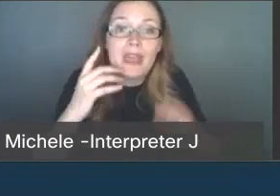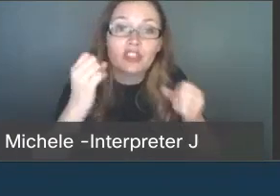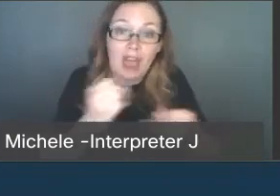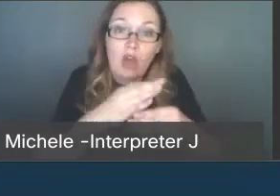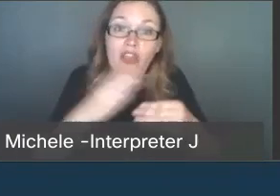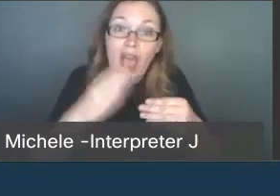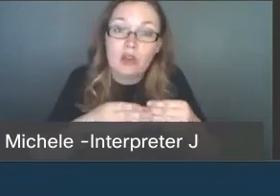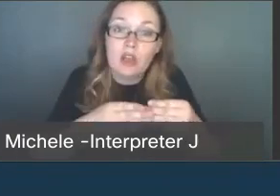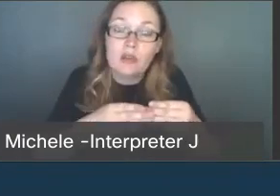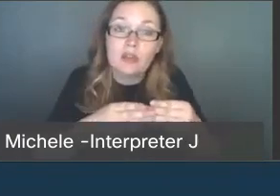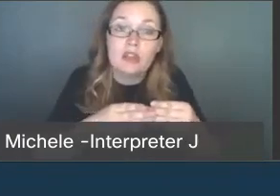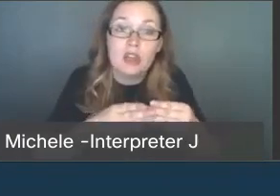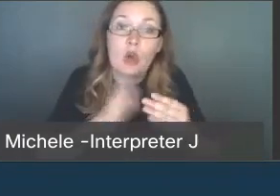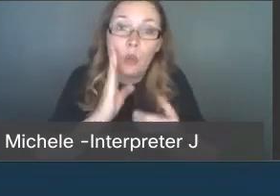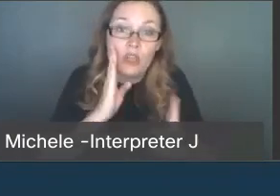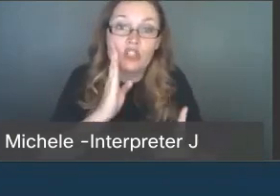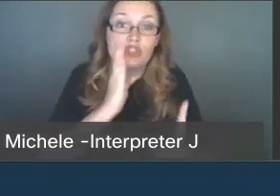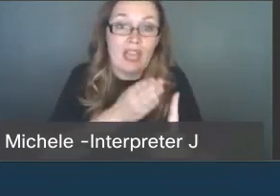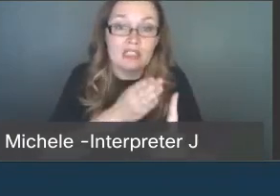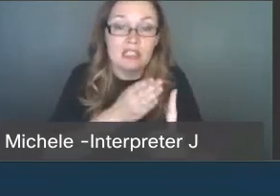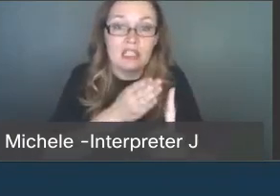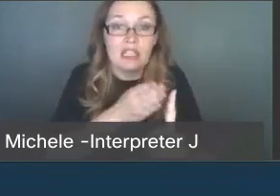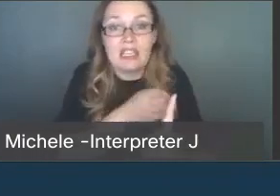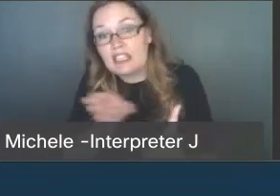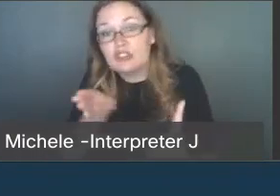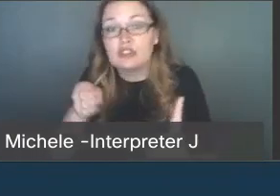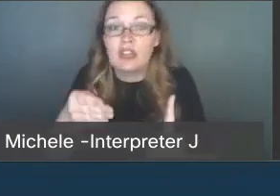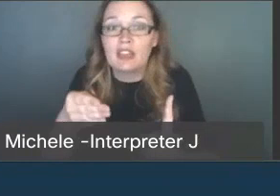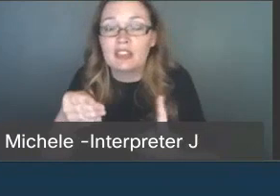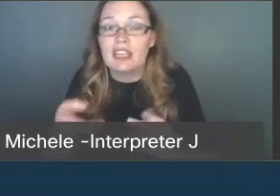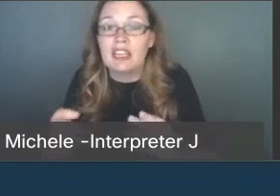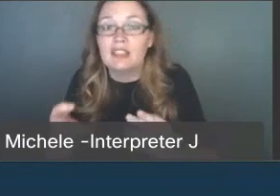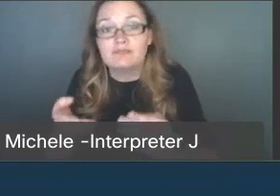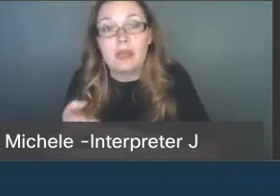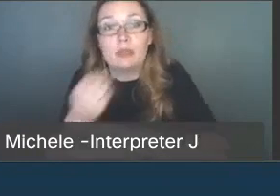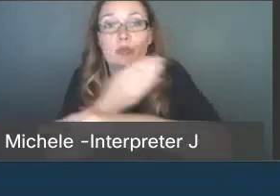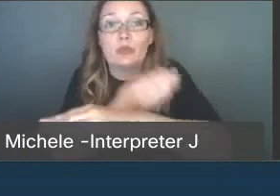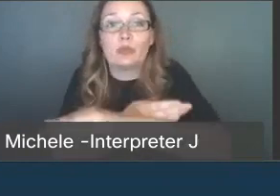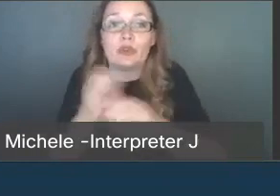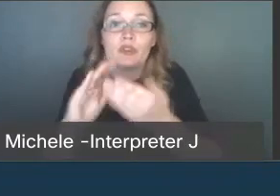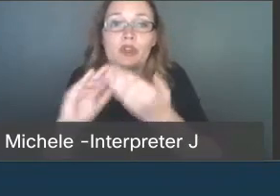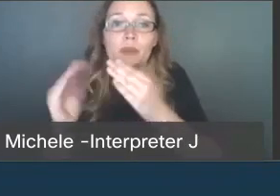both indirectly and directly improve their public safety in the community.